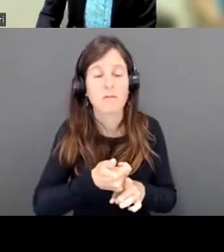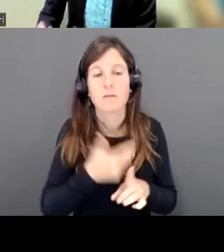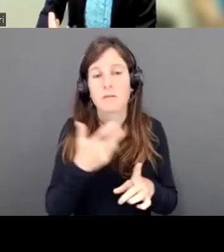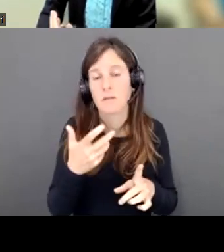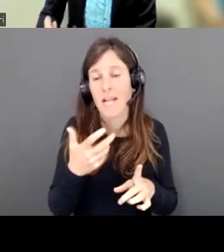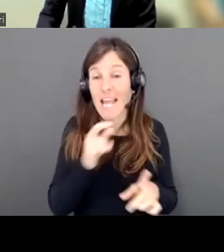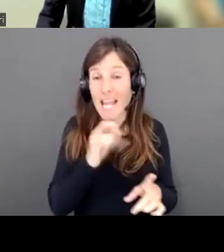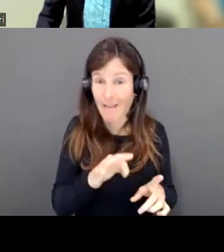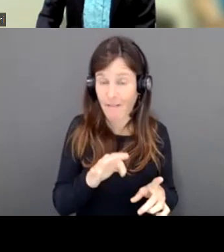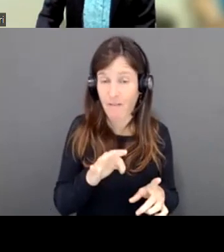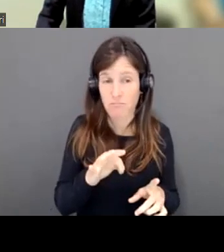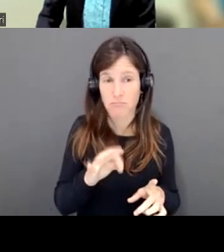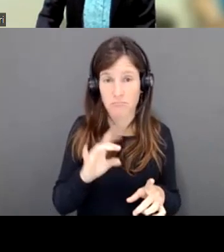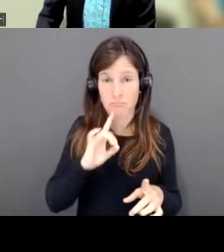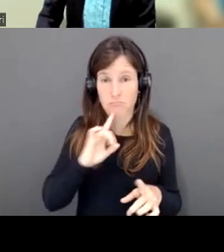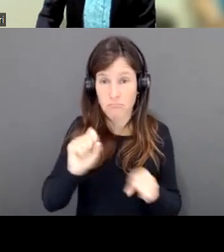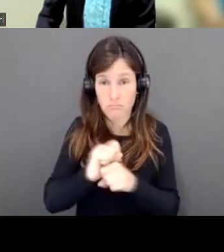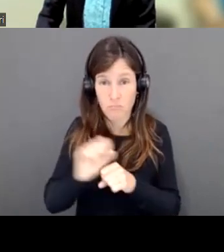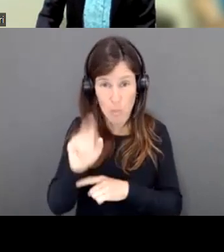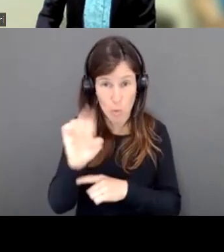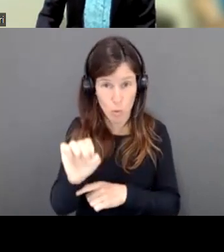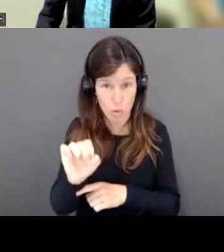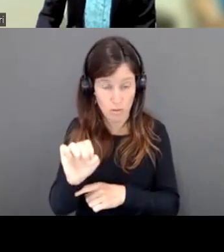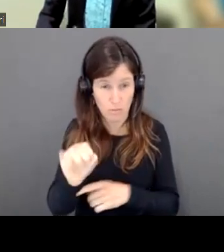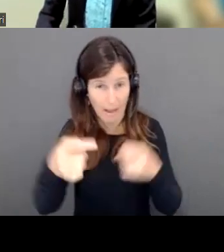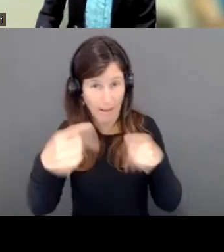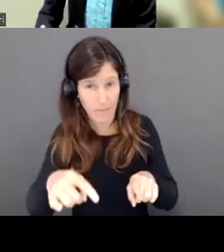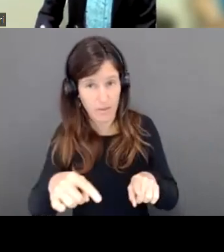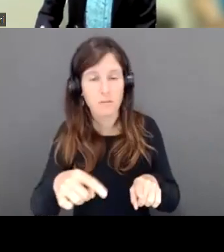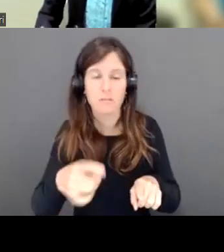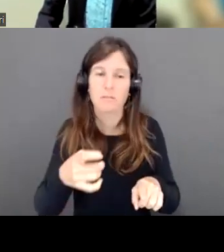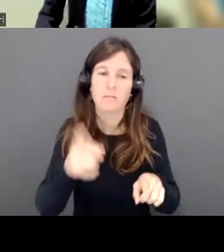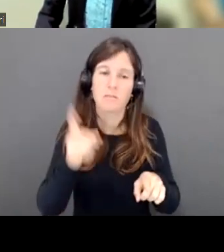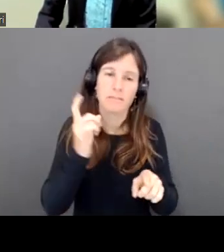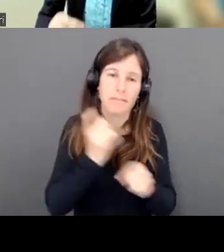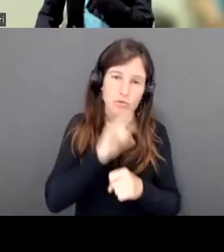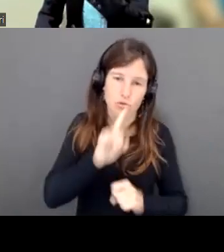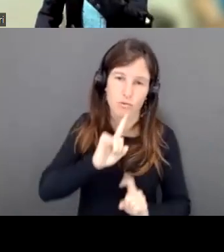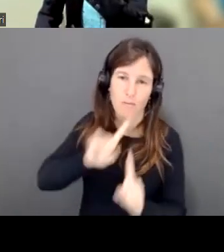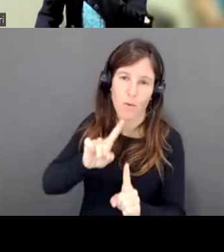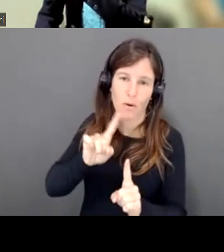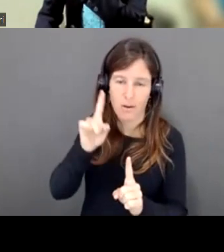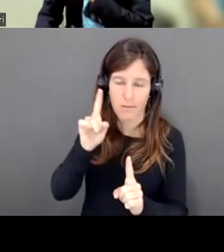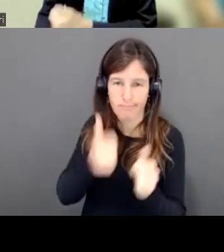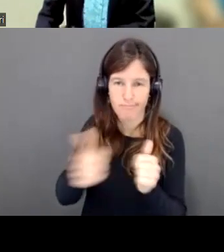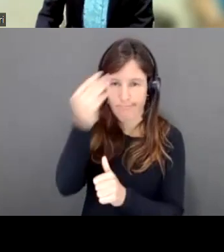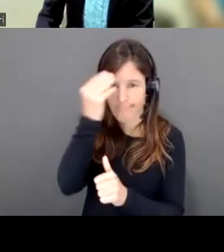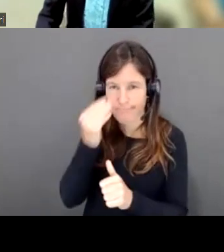is abuse happening, we want to ensure that we are reporting that abuse. But we also want to maintain